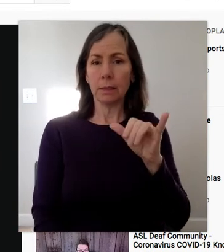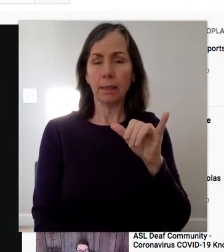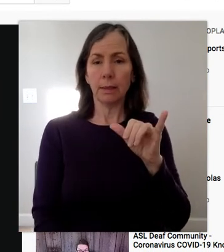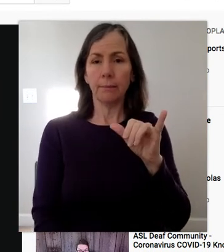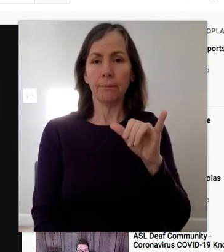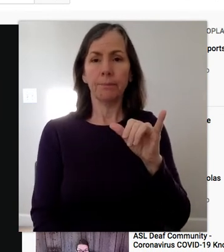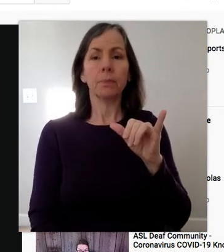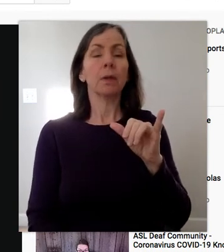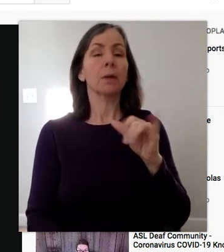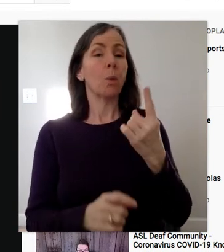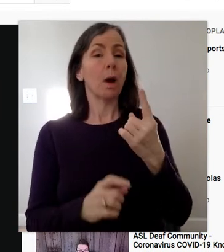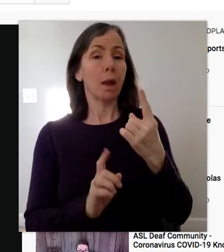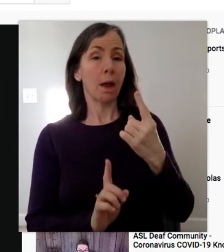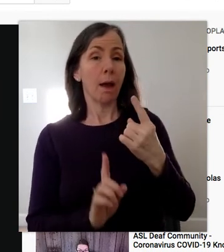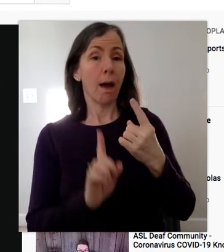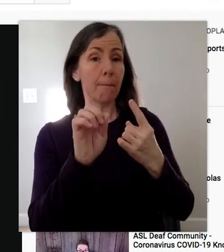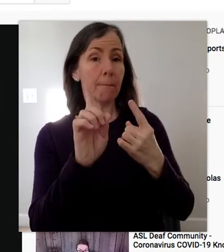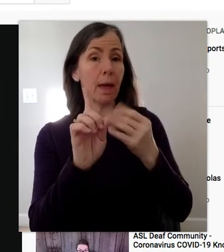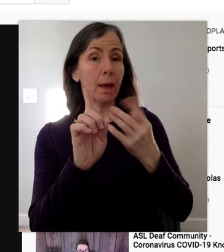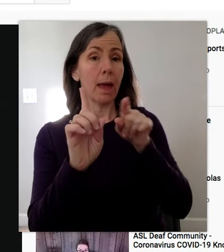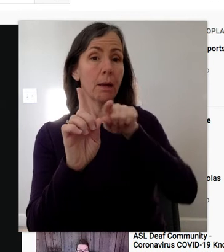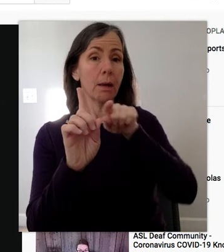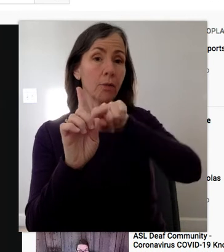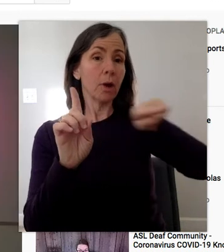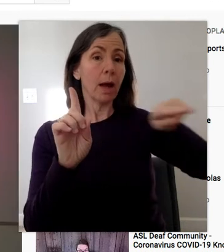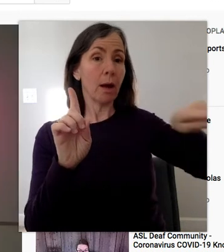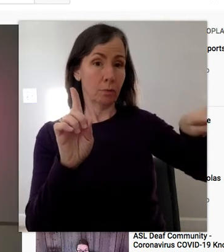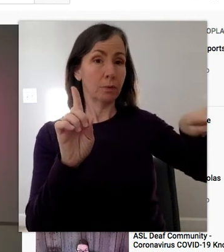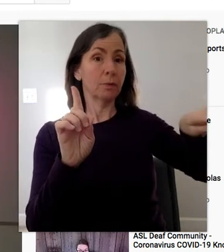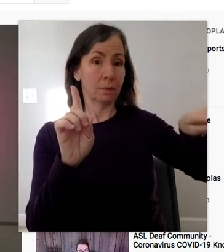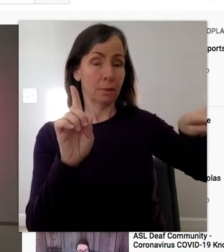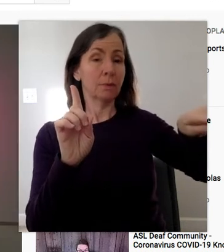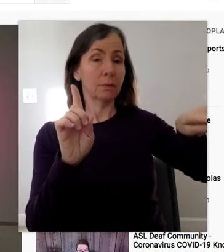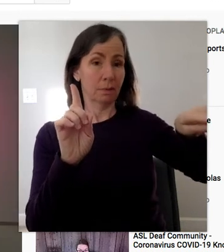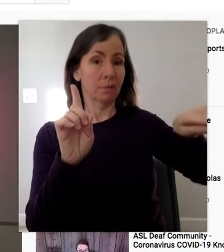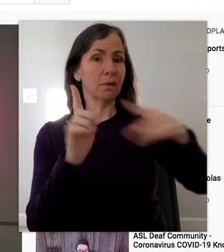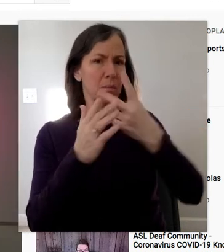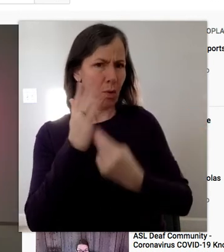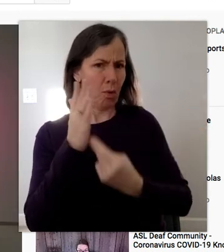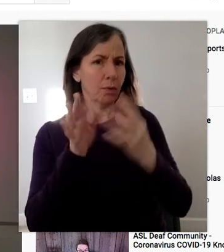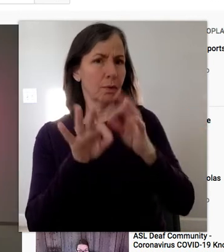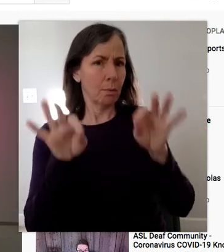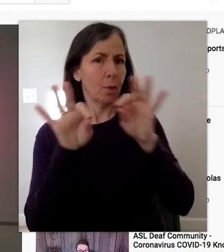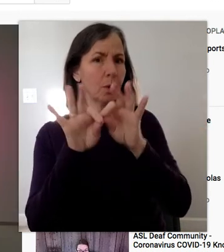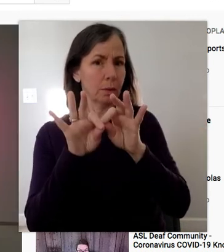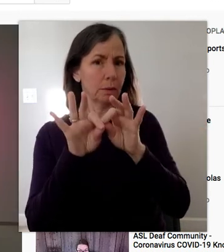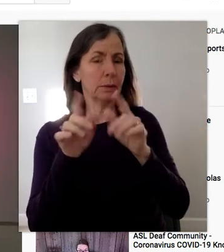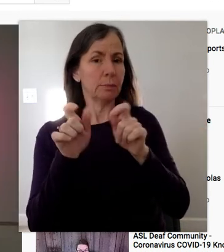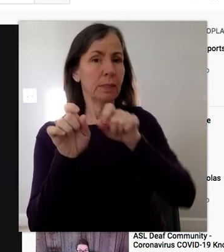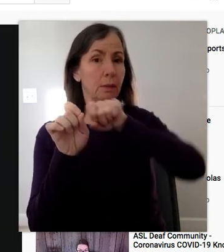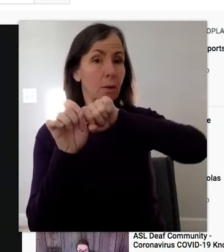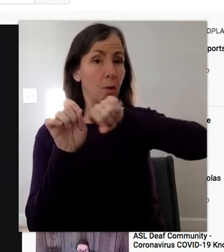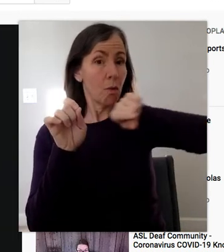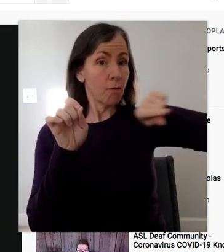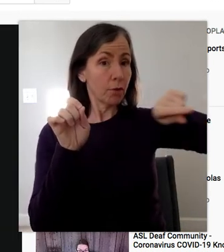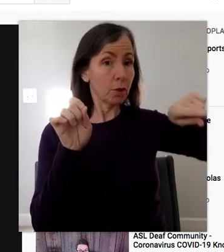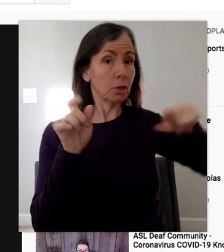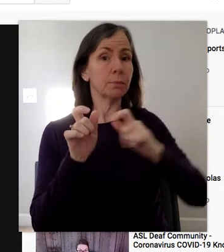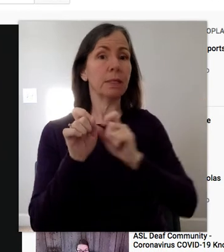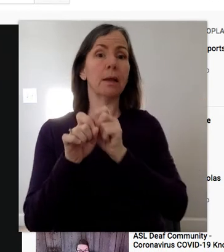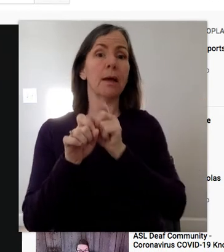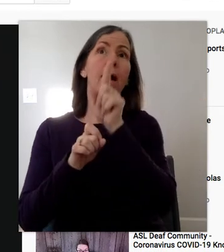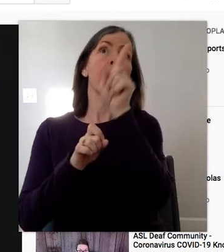horizontal component, the speed it's traveling along the ground, and a vertical component, the speed it's moving vertically. These two